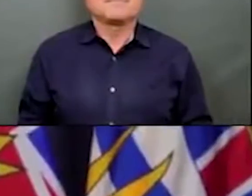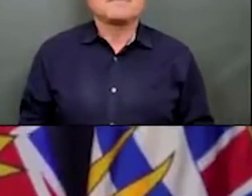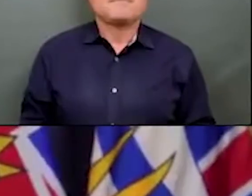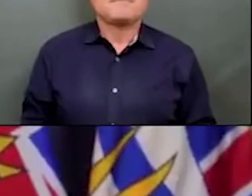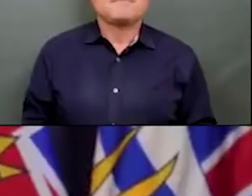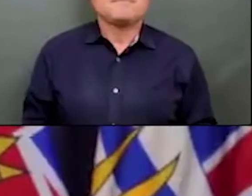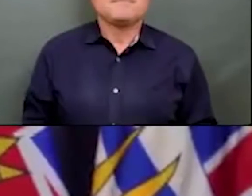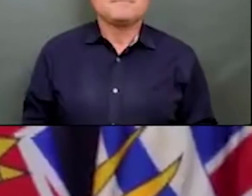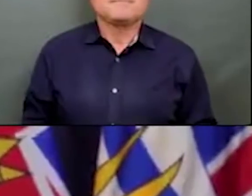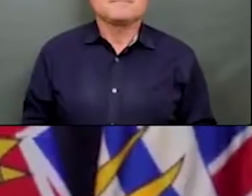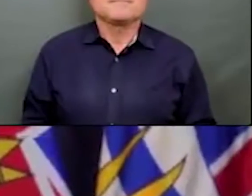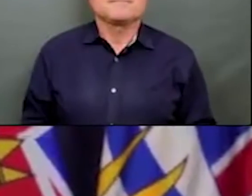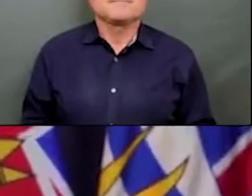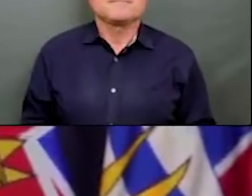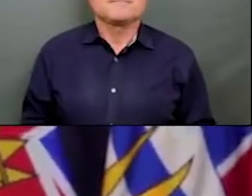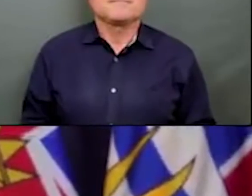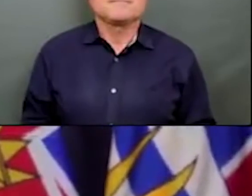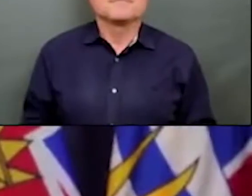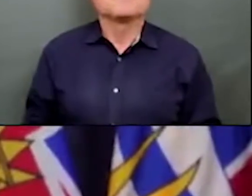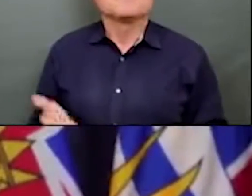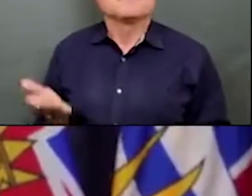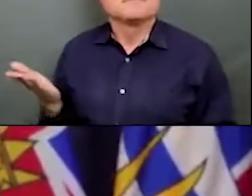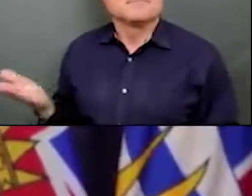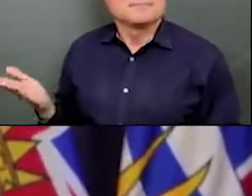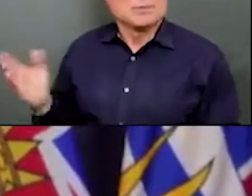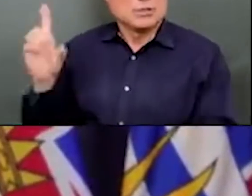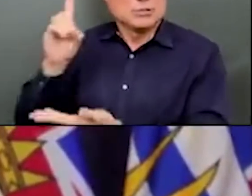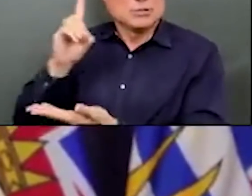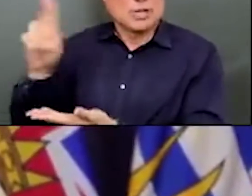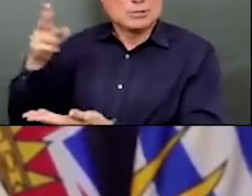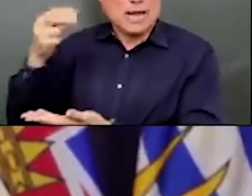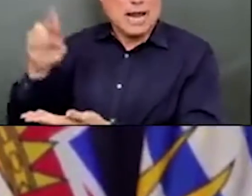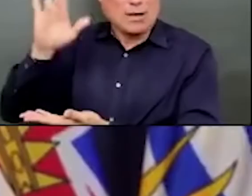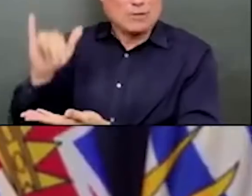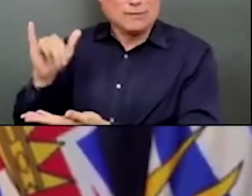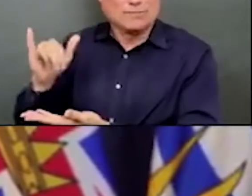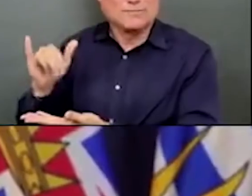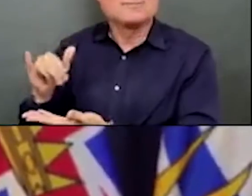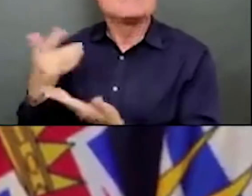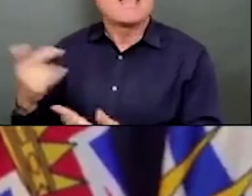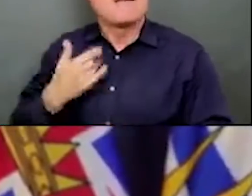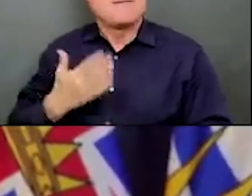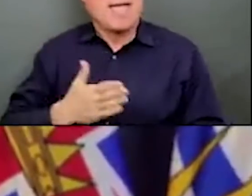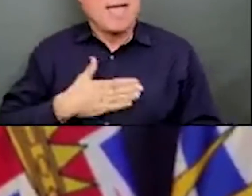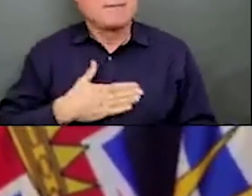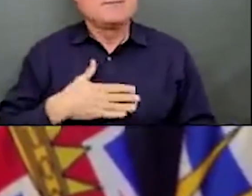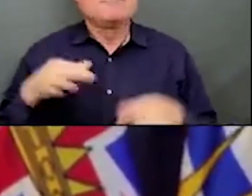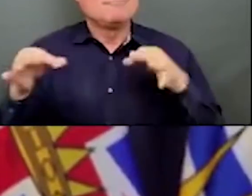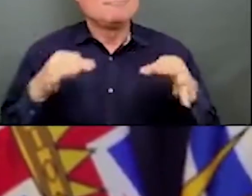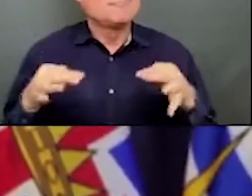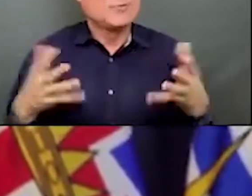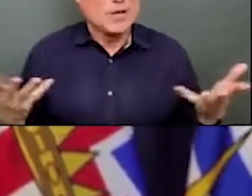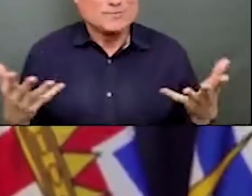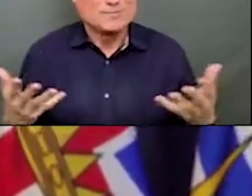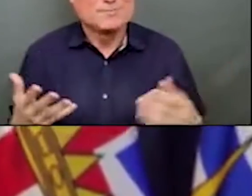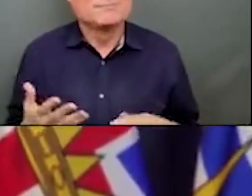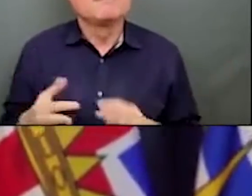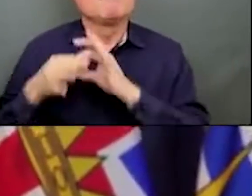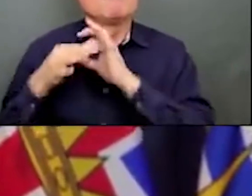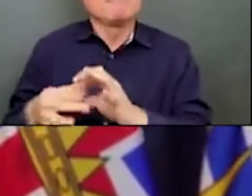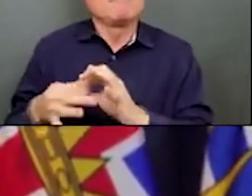So I am very pleased to be able to talk today about where we're going forward in our program using